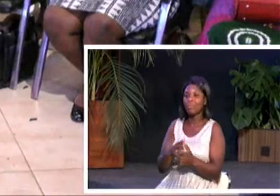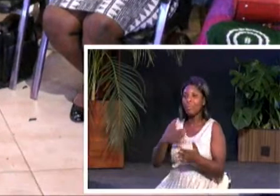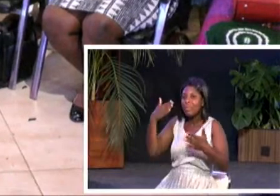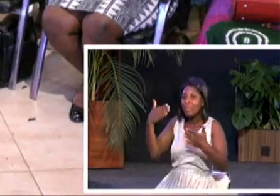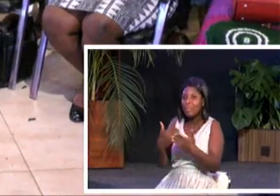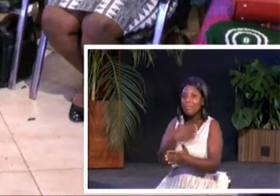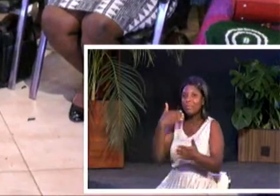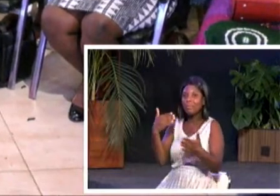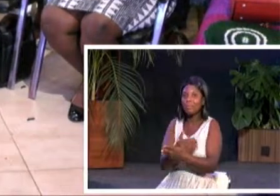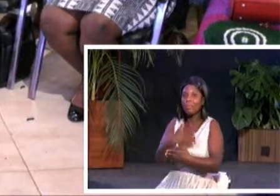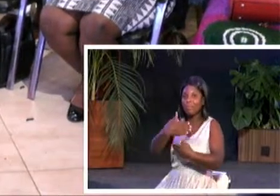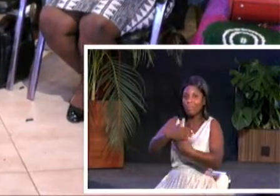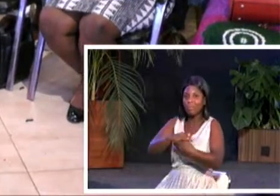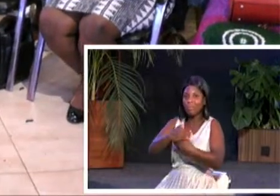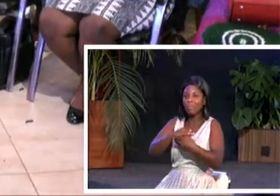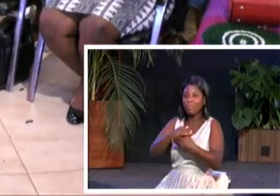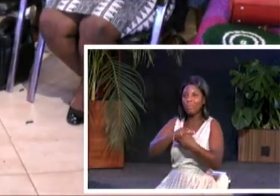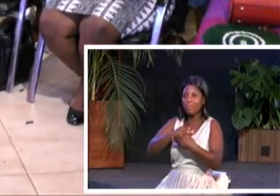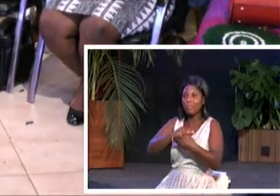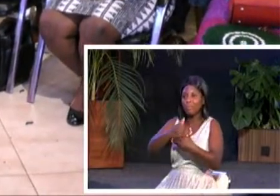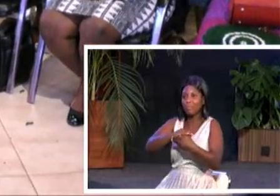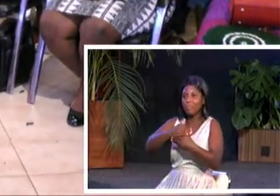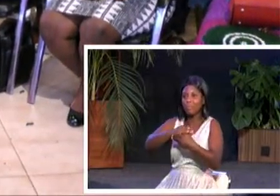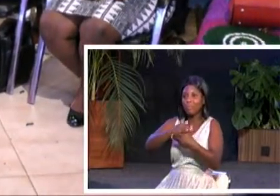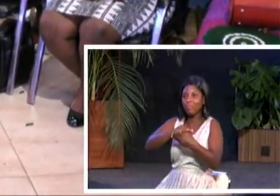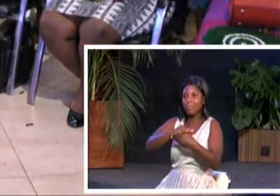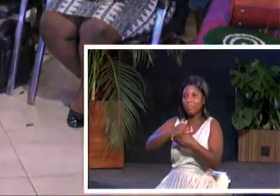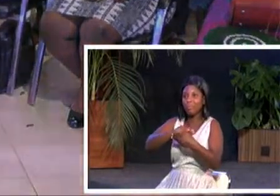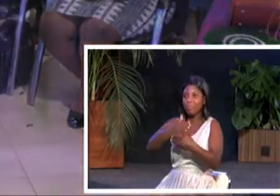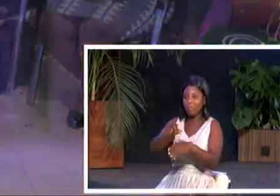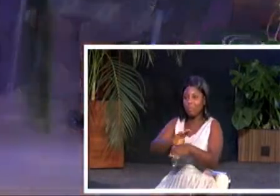Who's getting the laptop? All right, I hope that